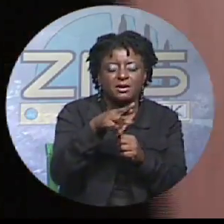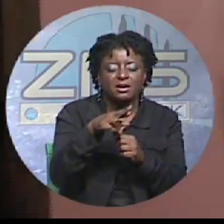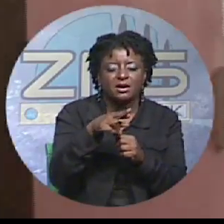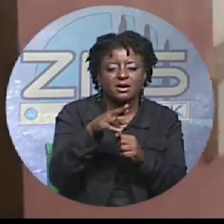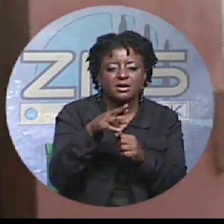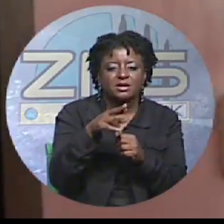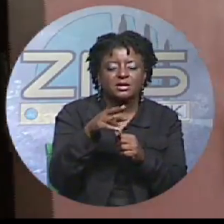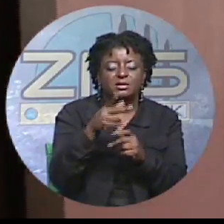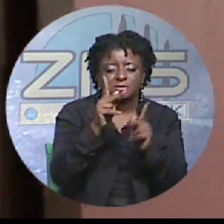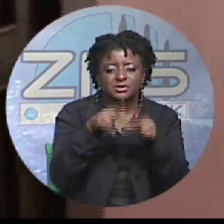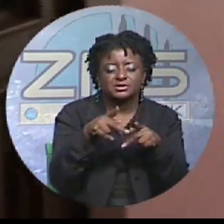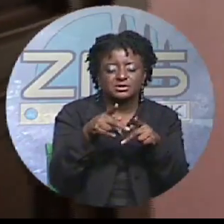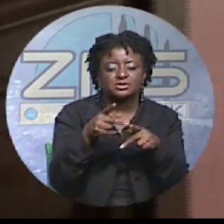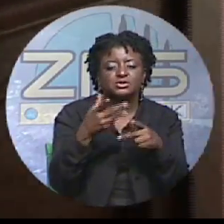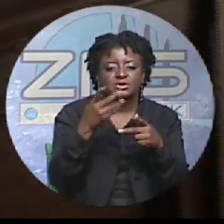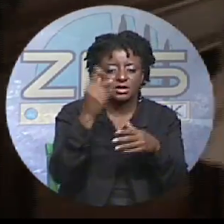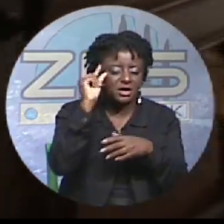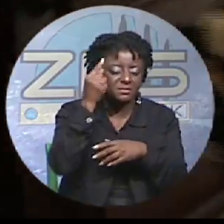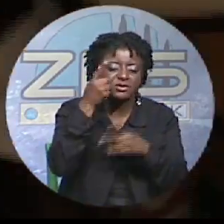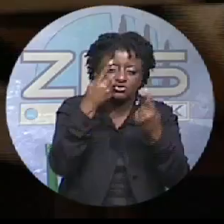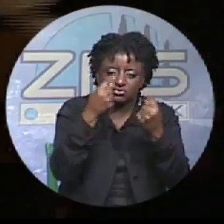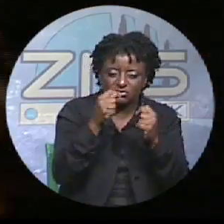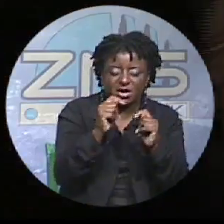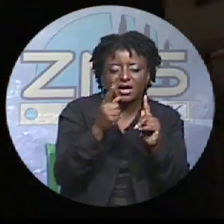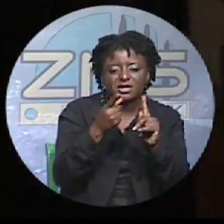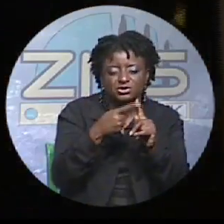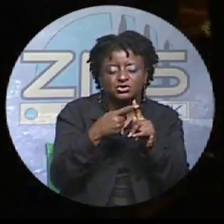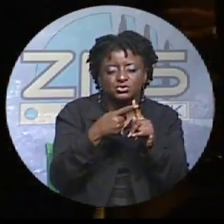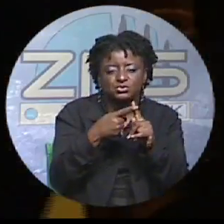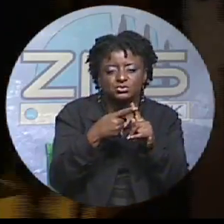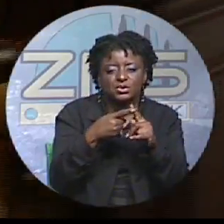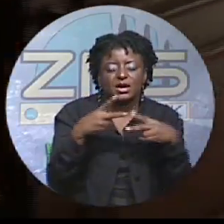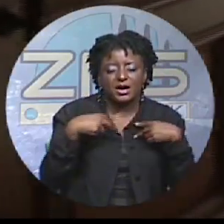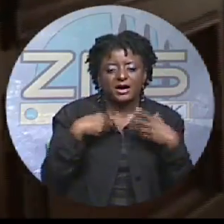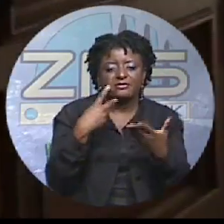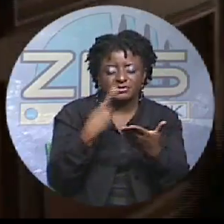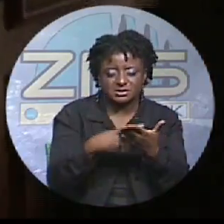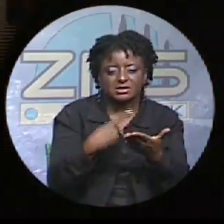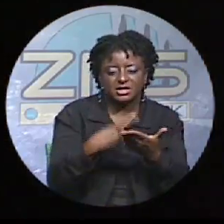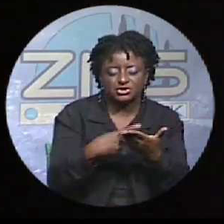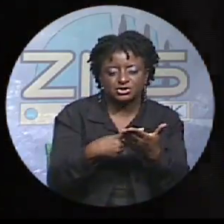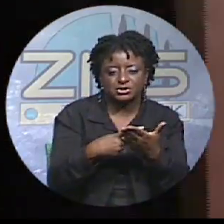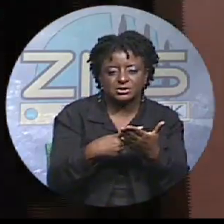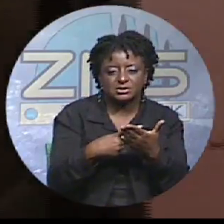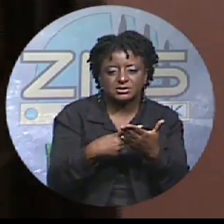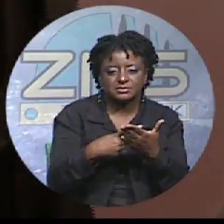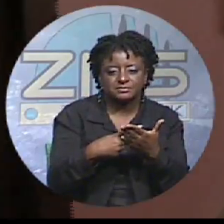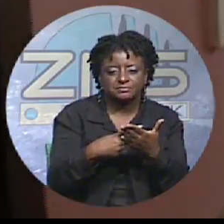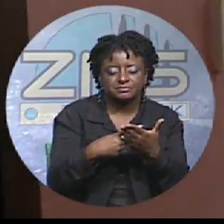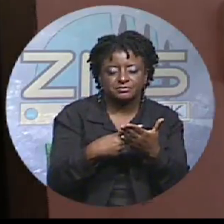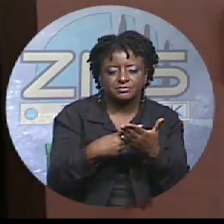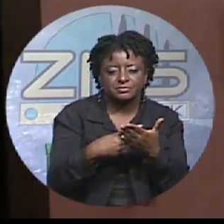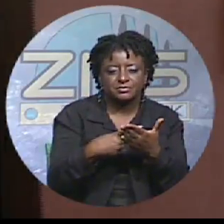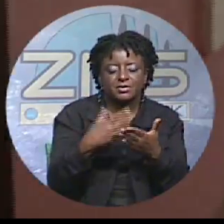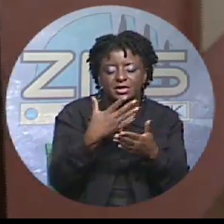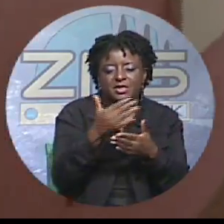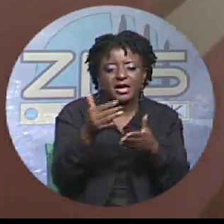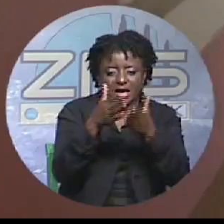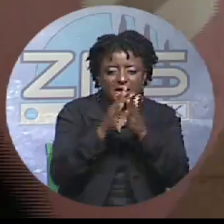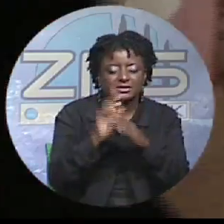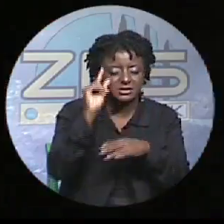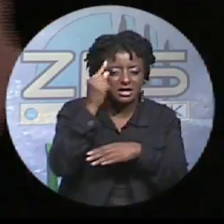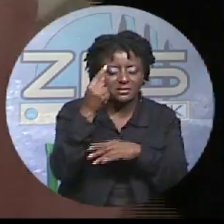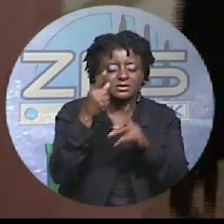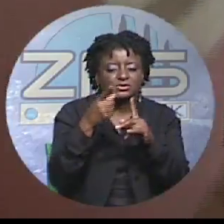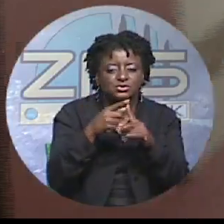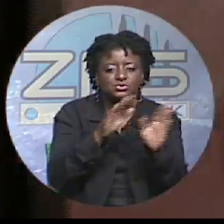June. Yesterday, Tourism Minister the Honorable Obi Wolsham called on the government to set aside the winding up petition in order for the project